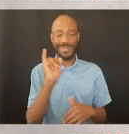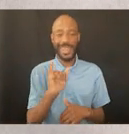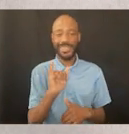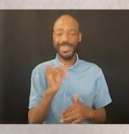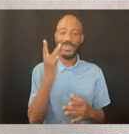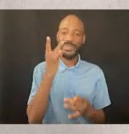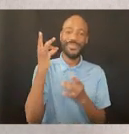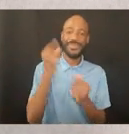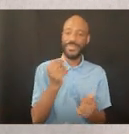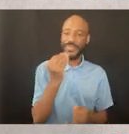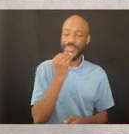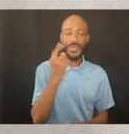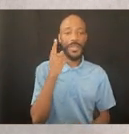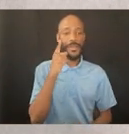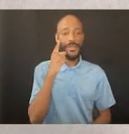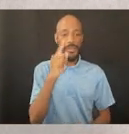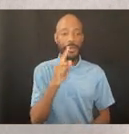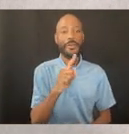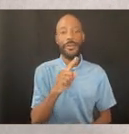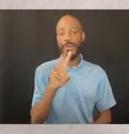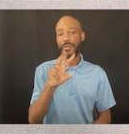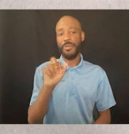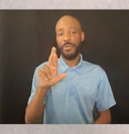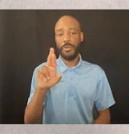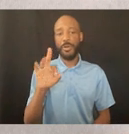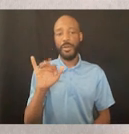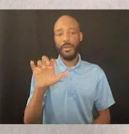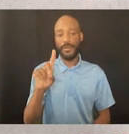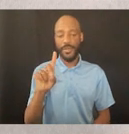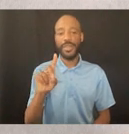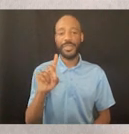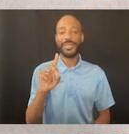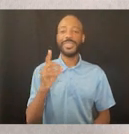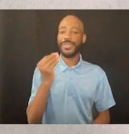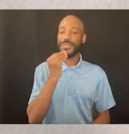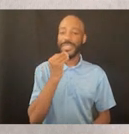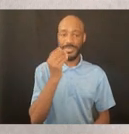And our next hat is the magpie's helmet.